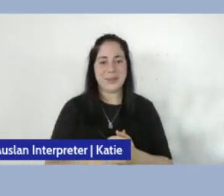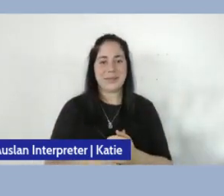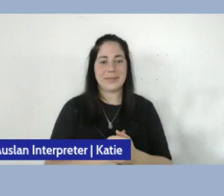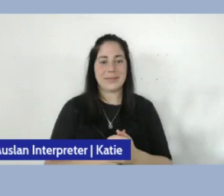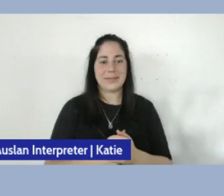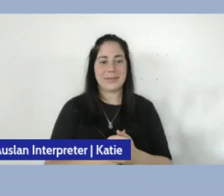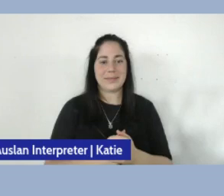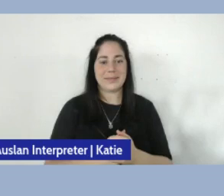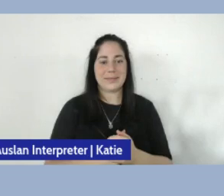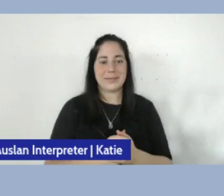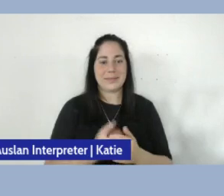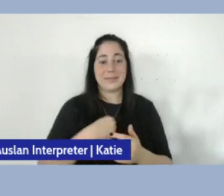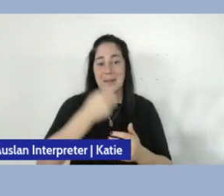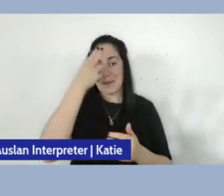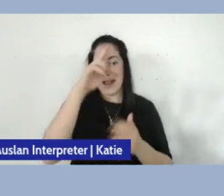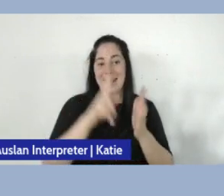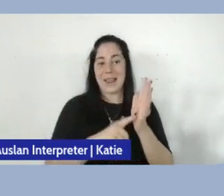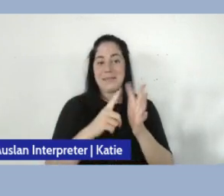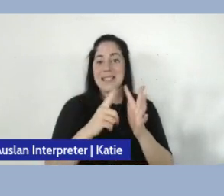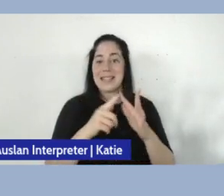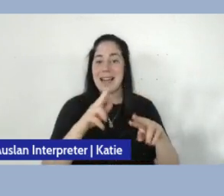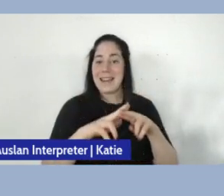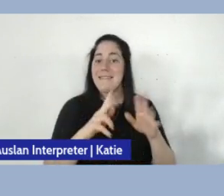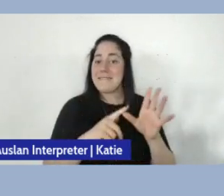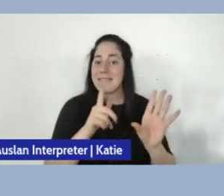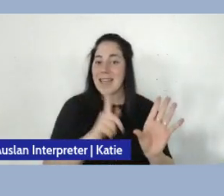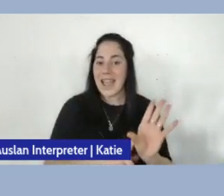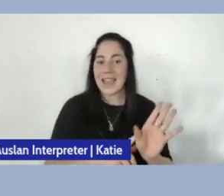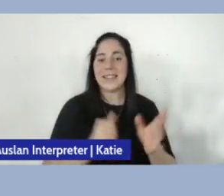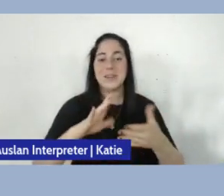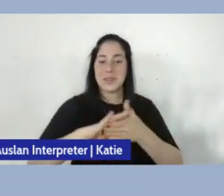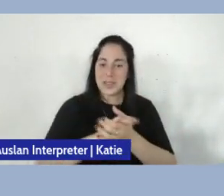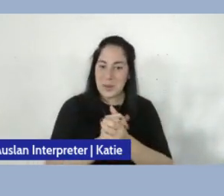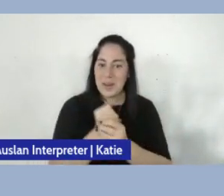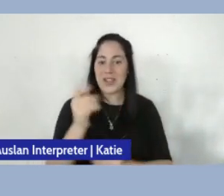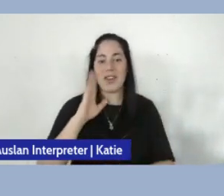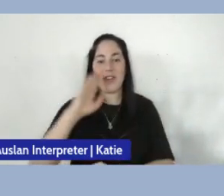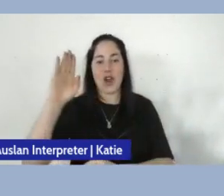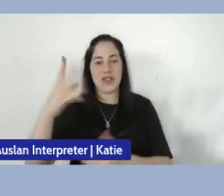Fei Lo. It's been a pleasure emceeing this event. Thank you